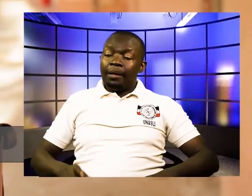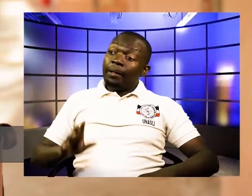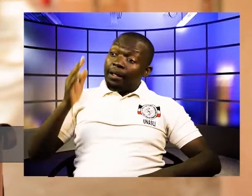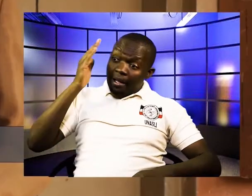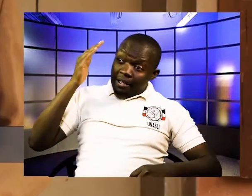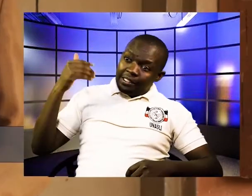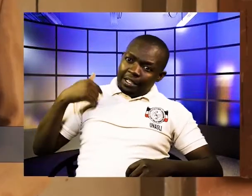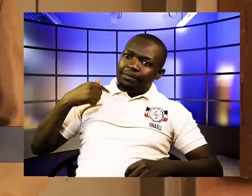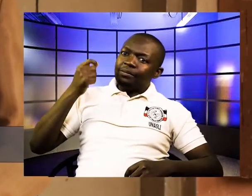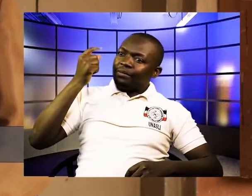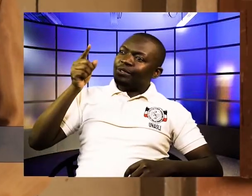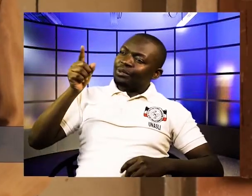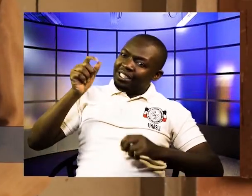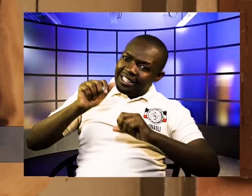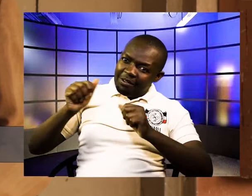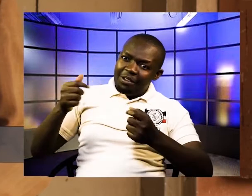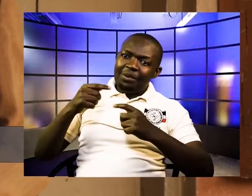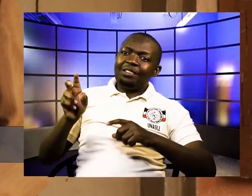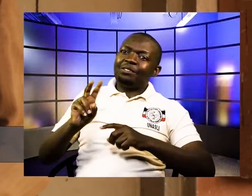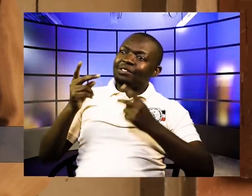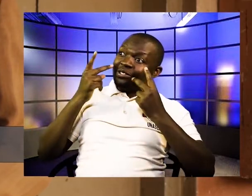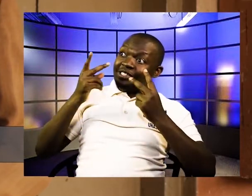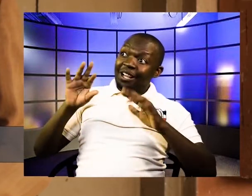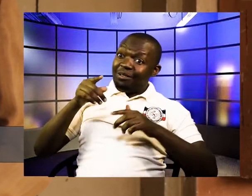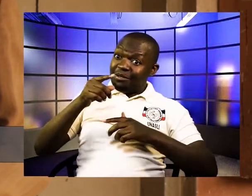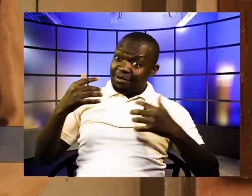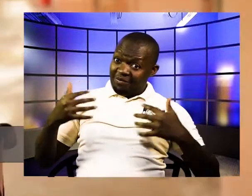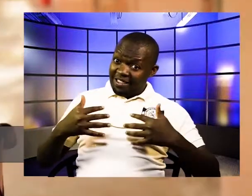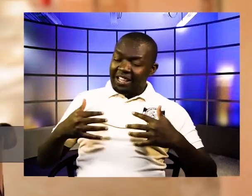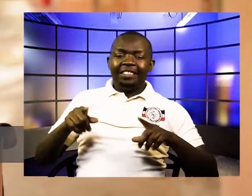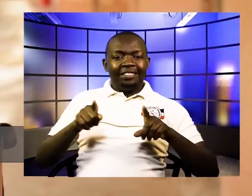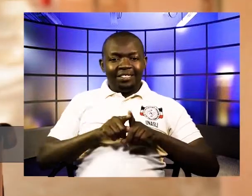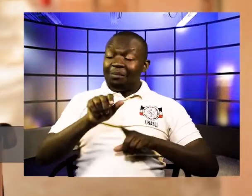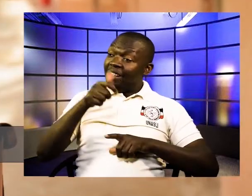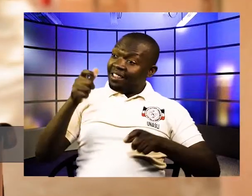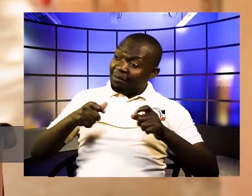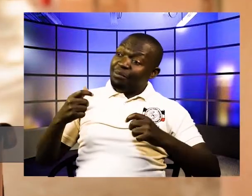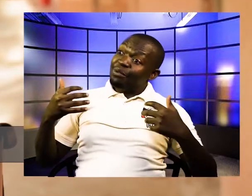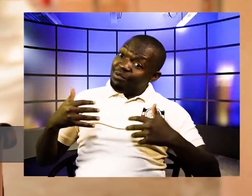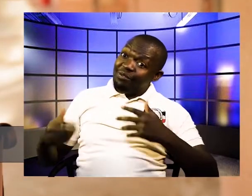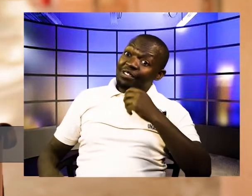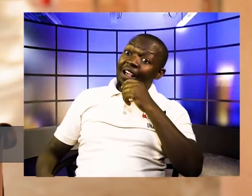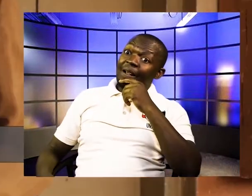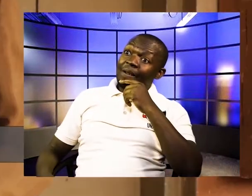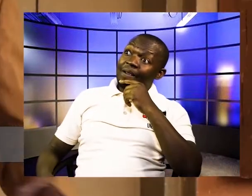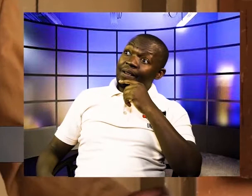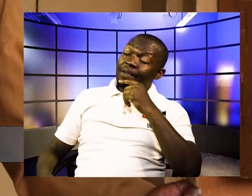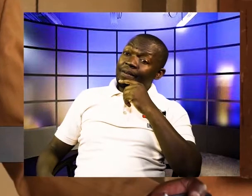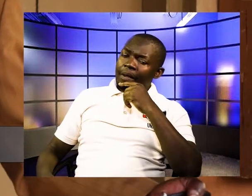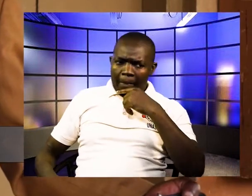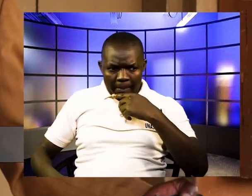nkutegeera bulungi naye ka tulaba ng'engeri naawe gy'otidde n'abantu abalala nabo bagenda kutya